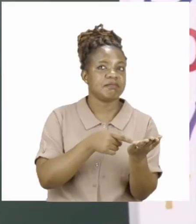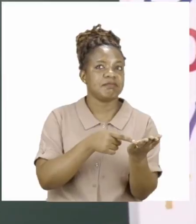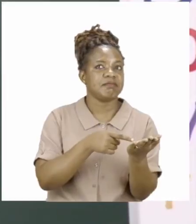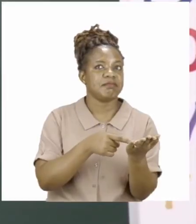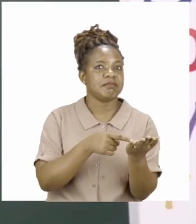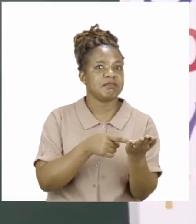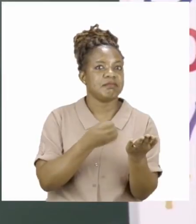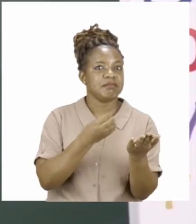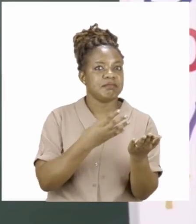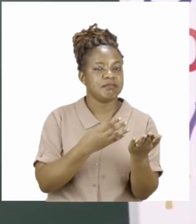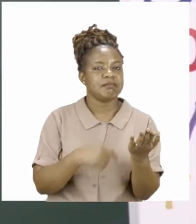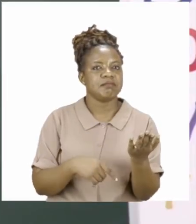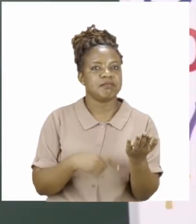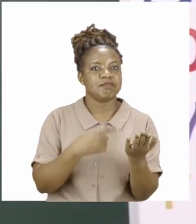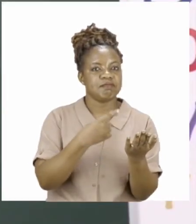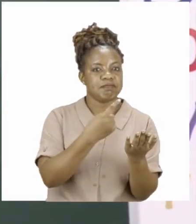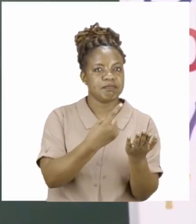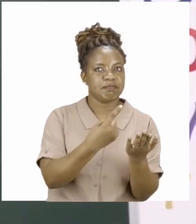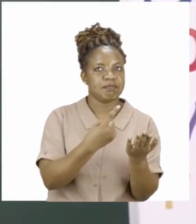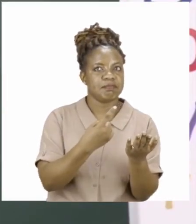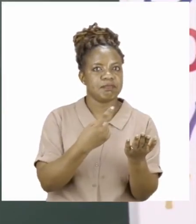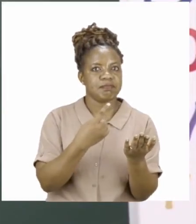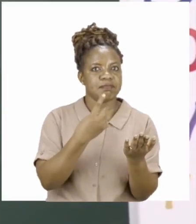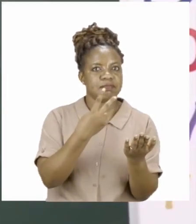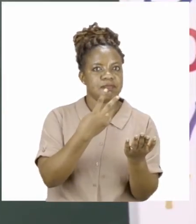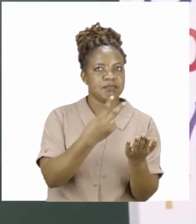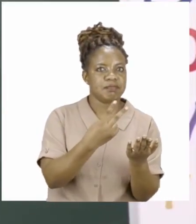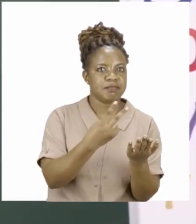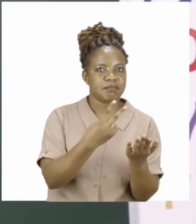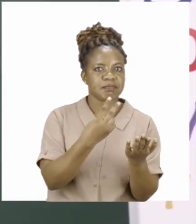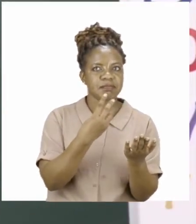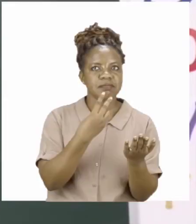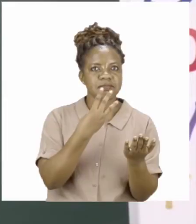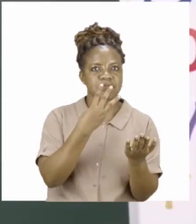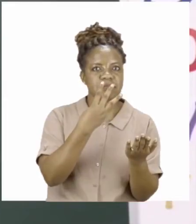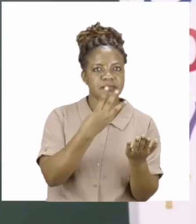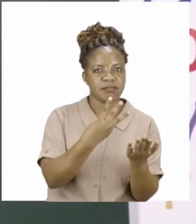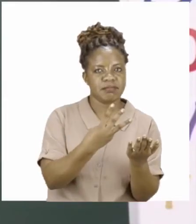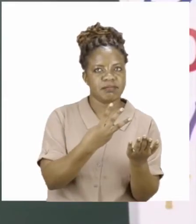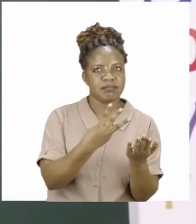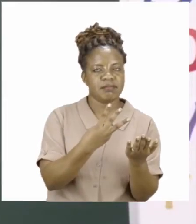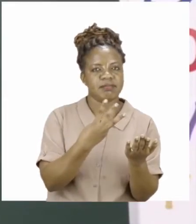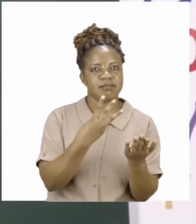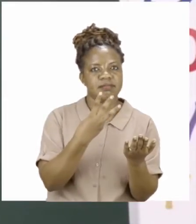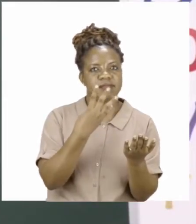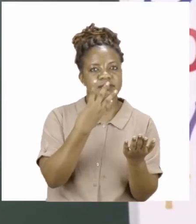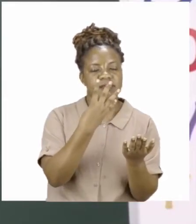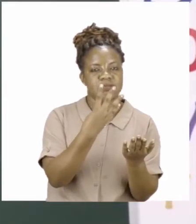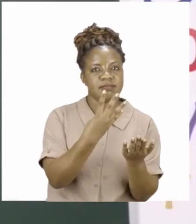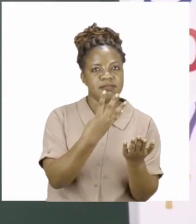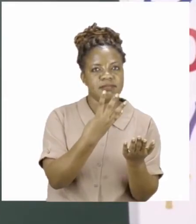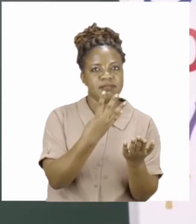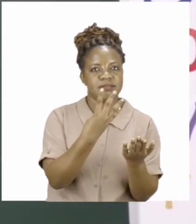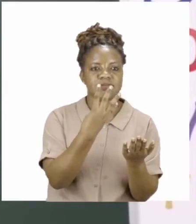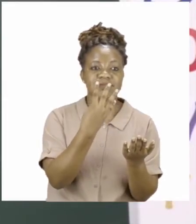as well. 1, 2, 3,